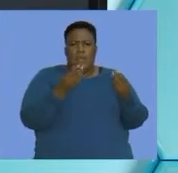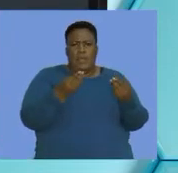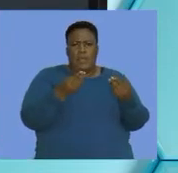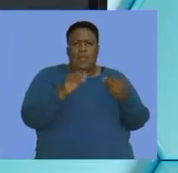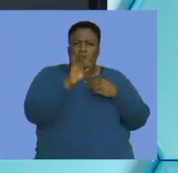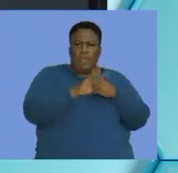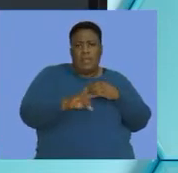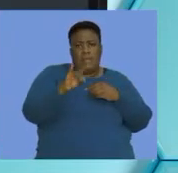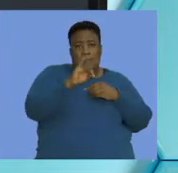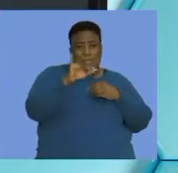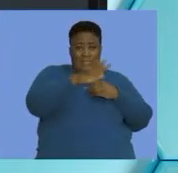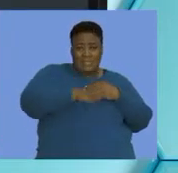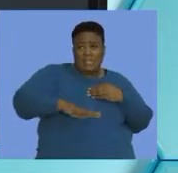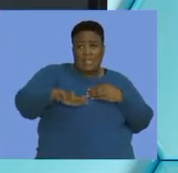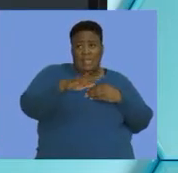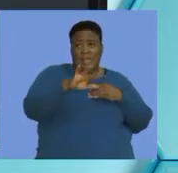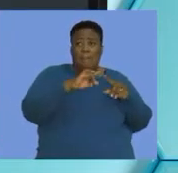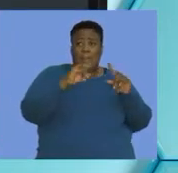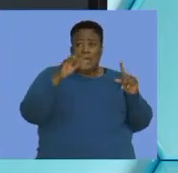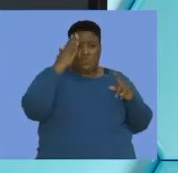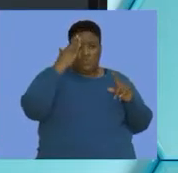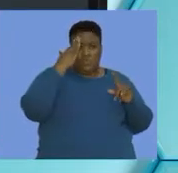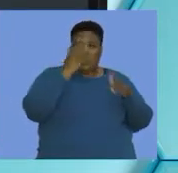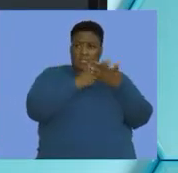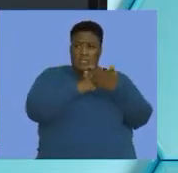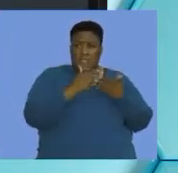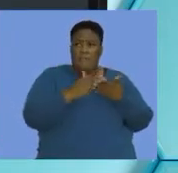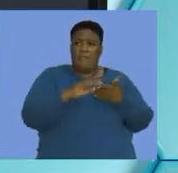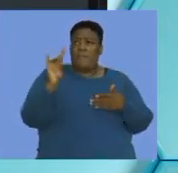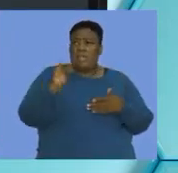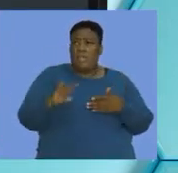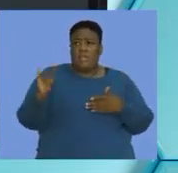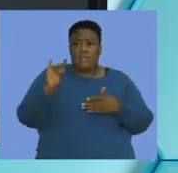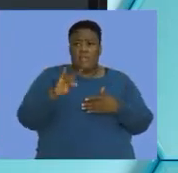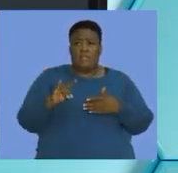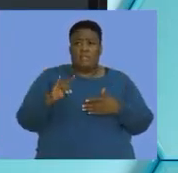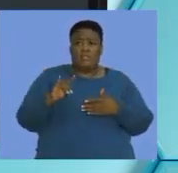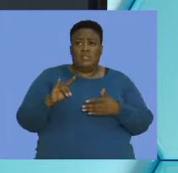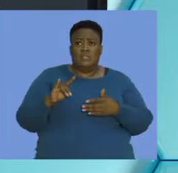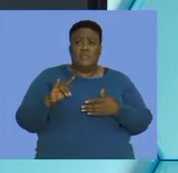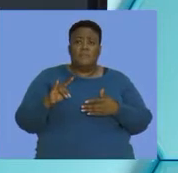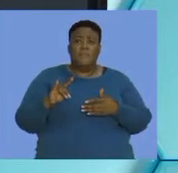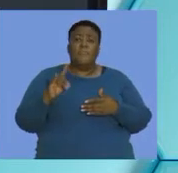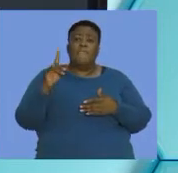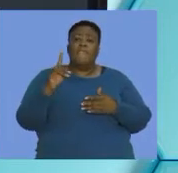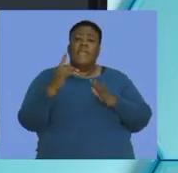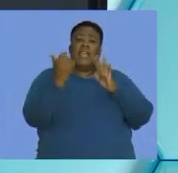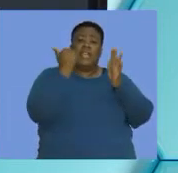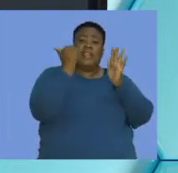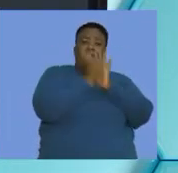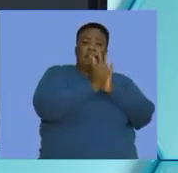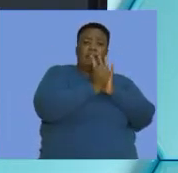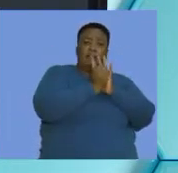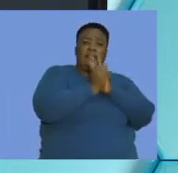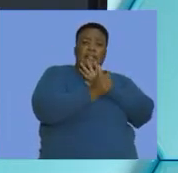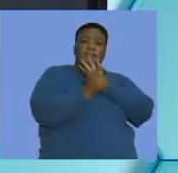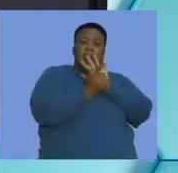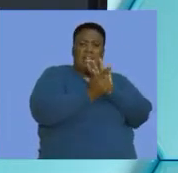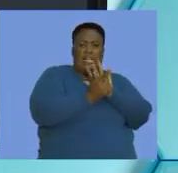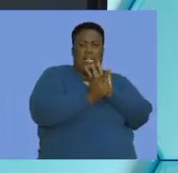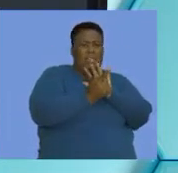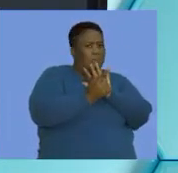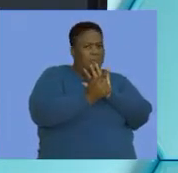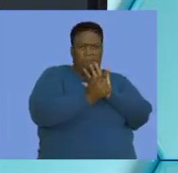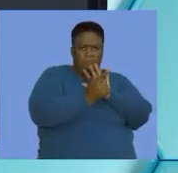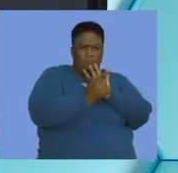that confined space. But we know that a lot of the animals that are killed have been illegally killed or poached, and that is done